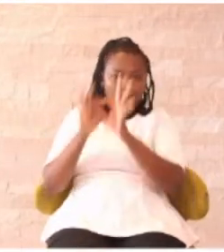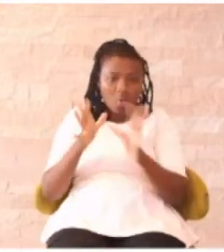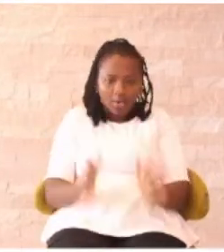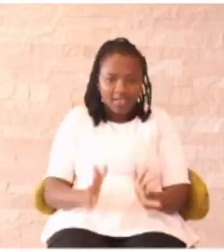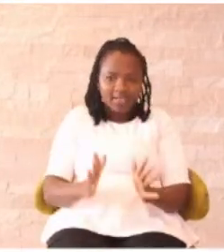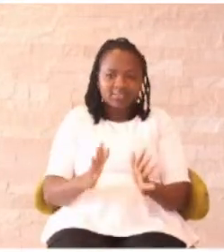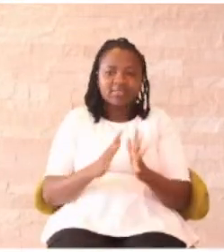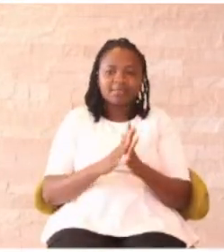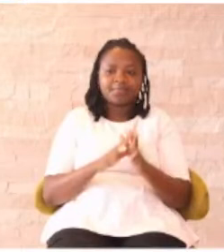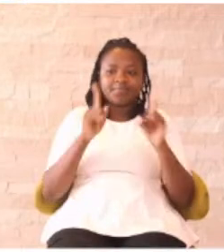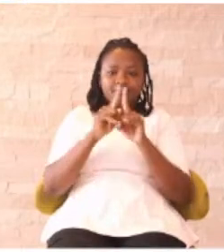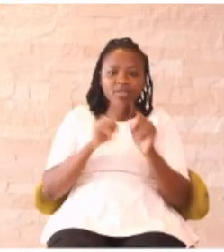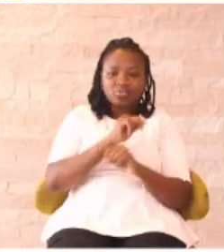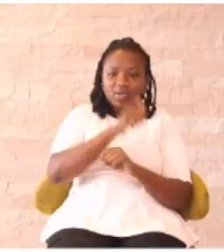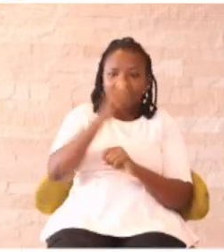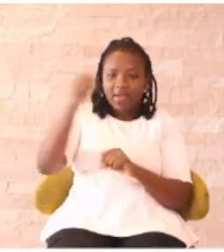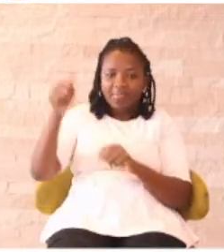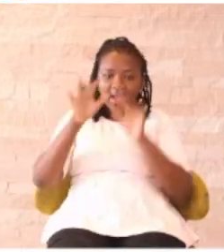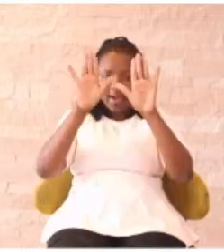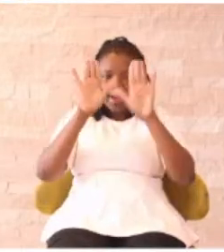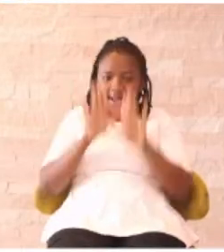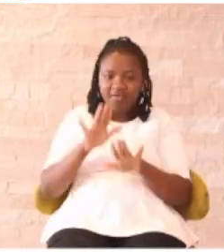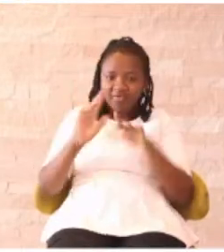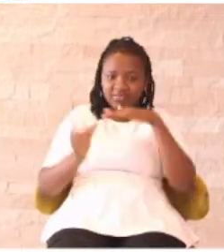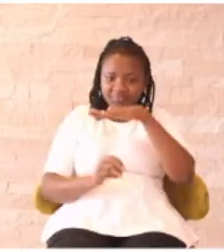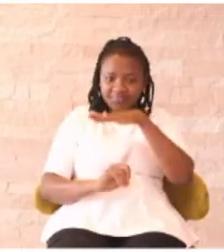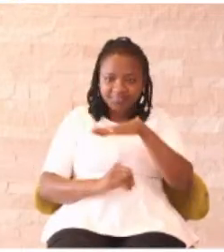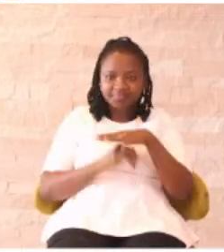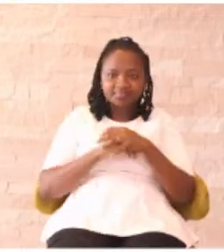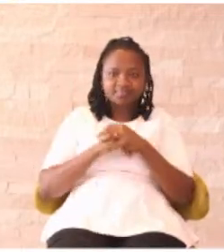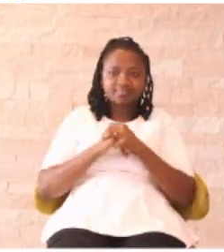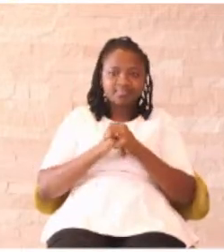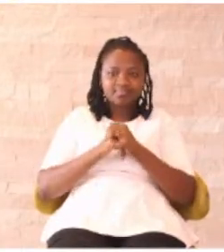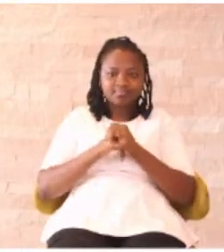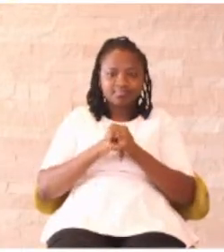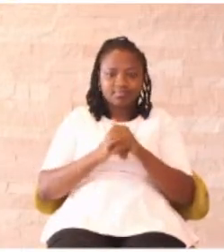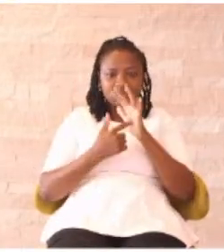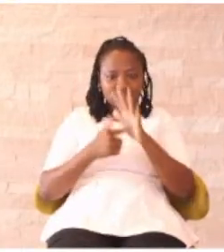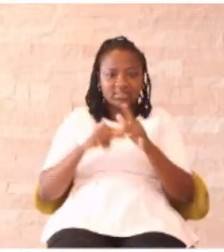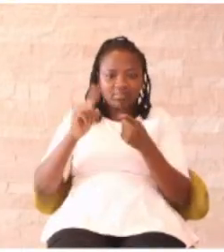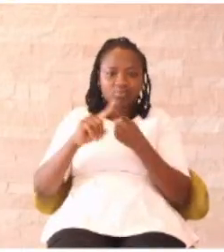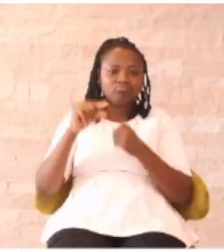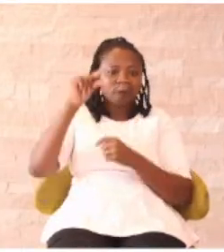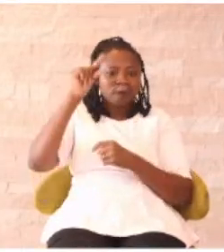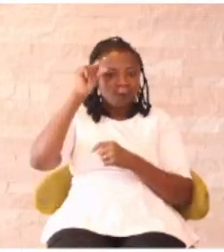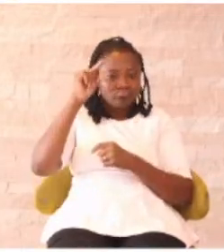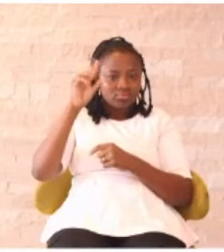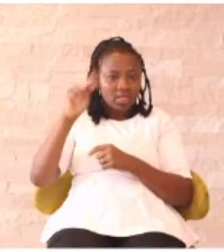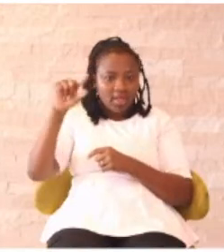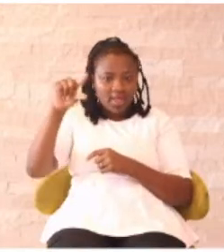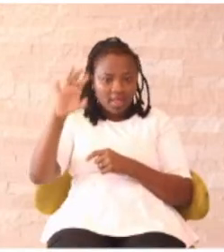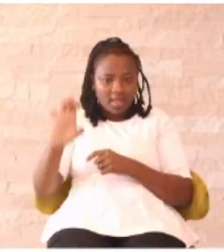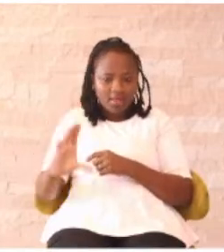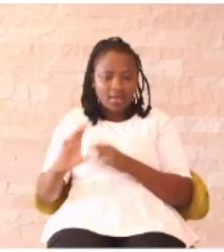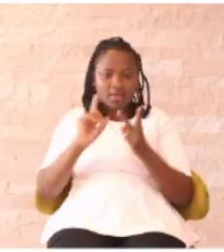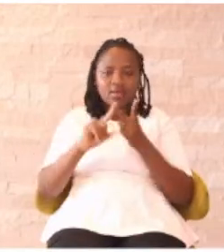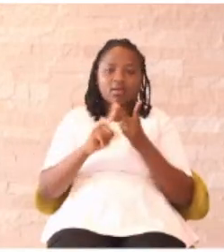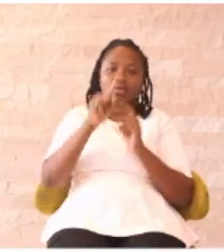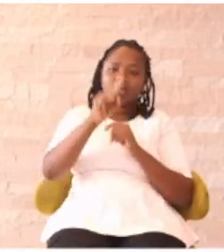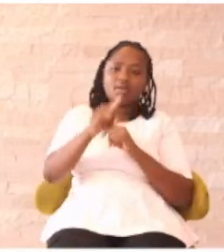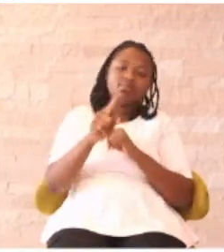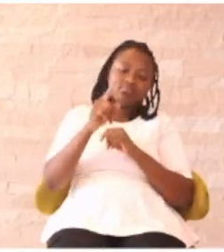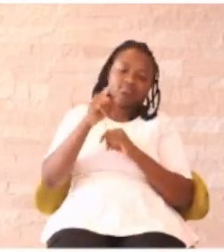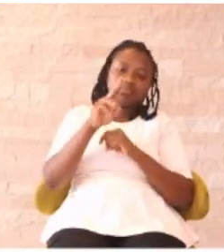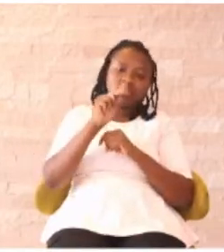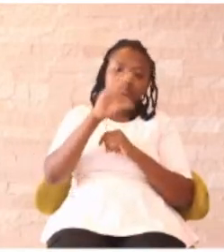and then the relevant ministry, in this case, which would be gender and where social services and labor are placed, and then